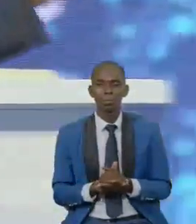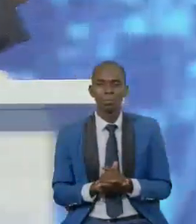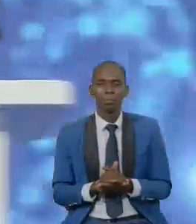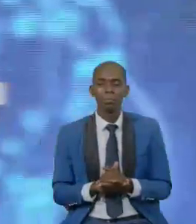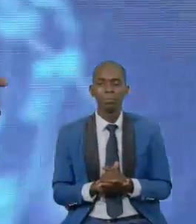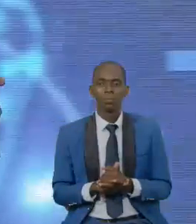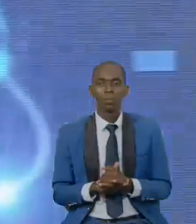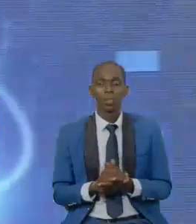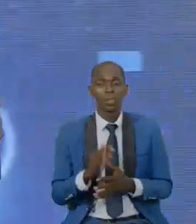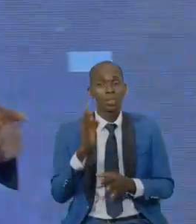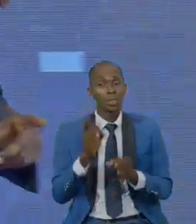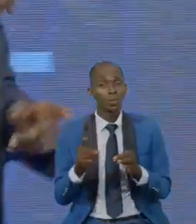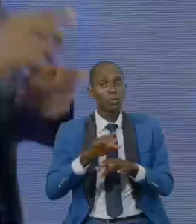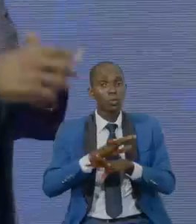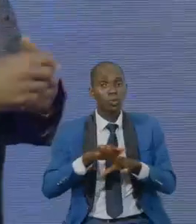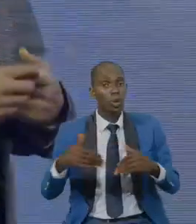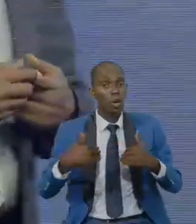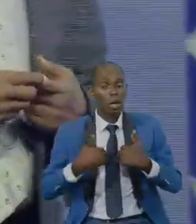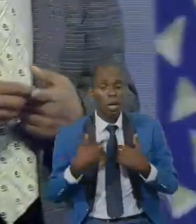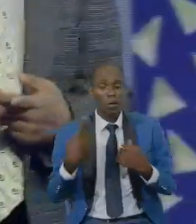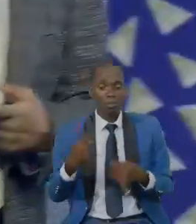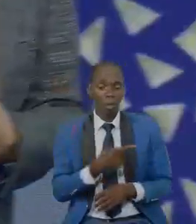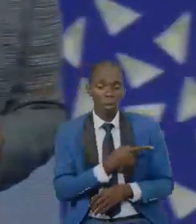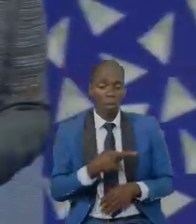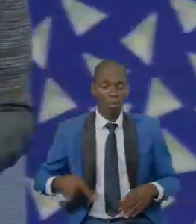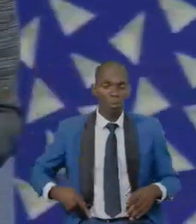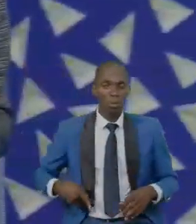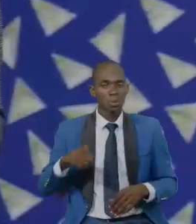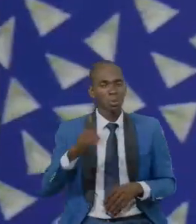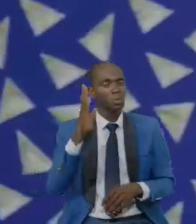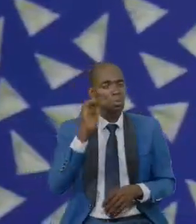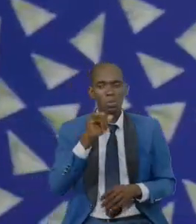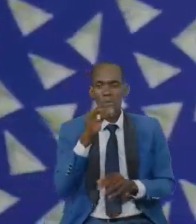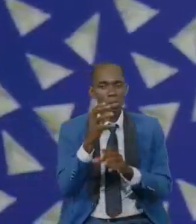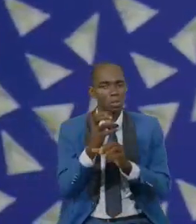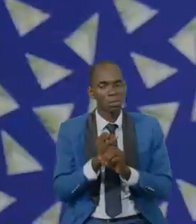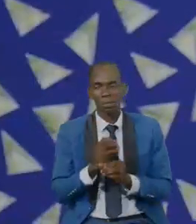If you don't have the Prince, you'll not have the forgiveness.